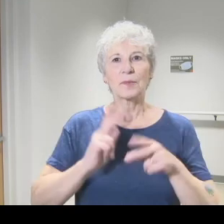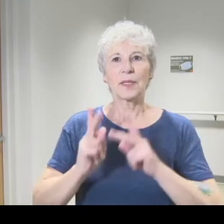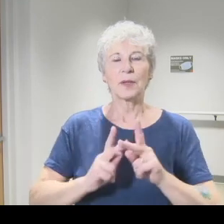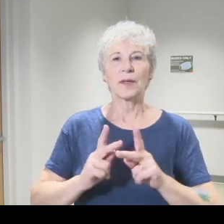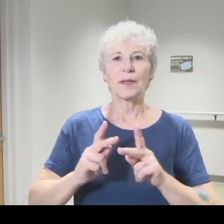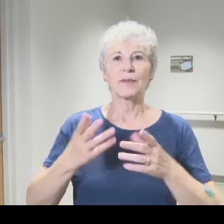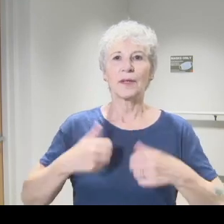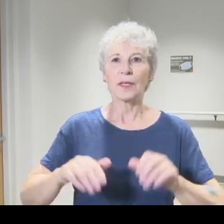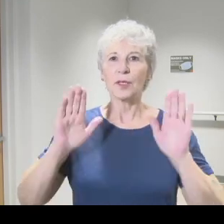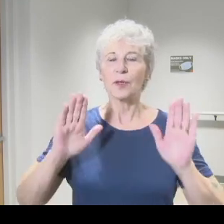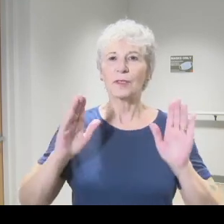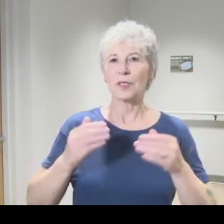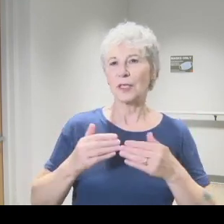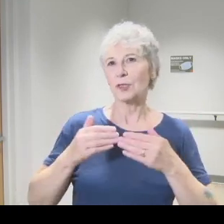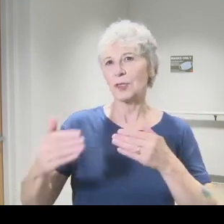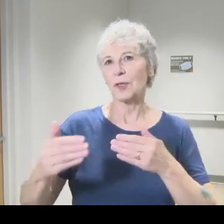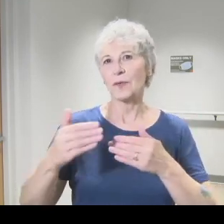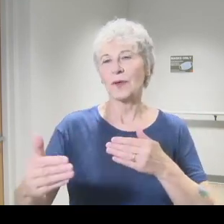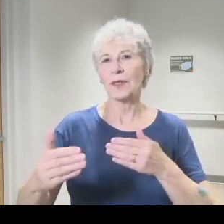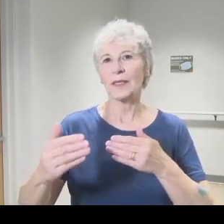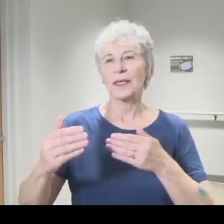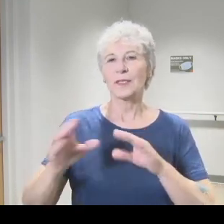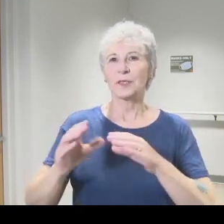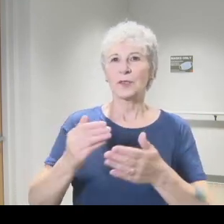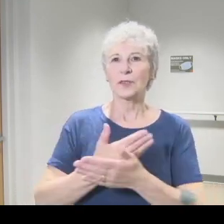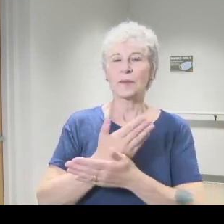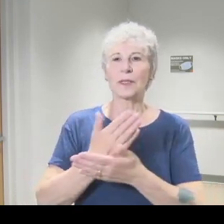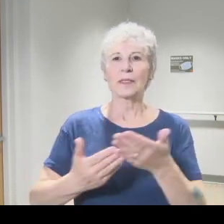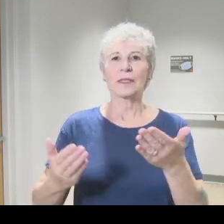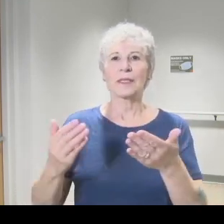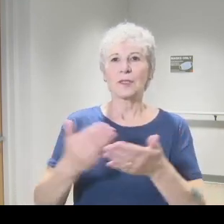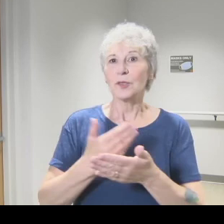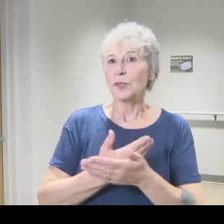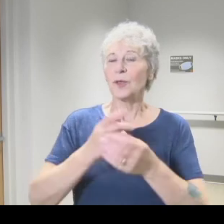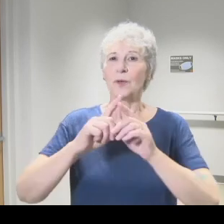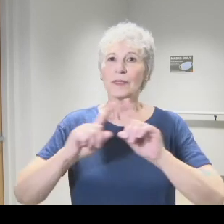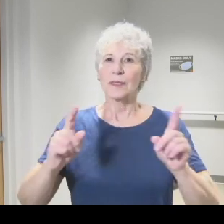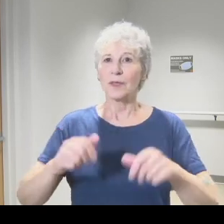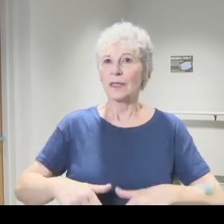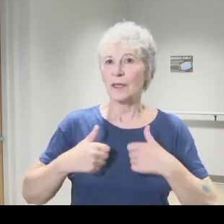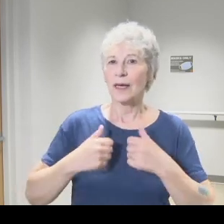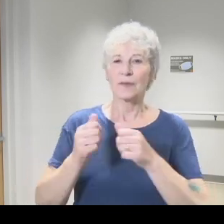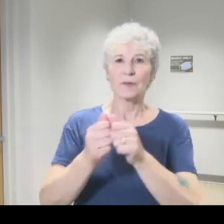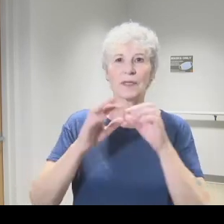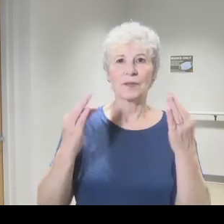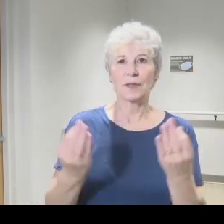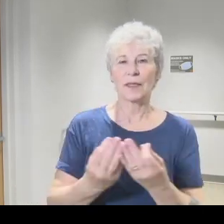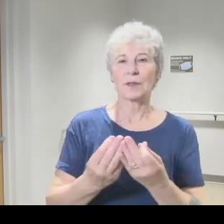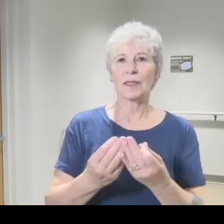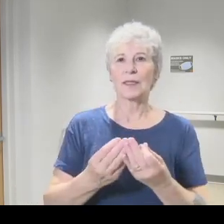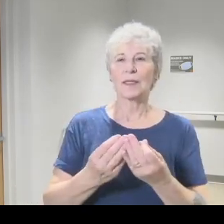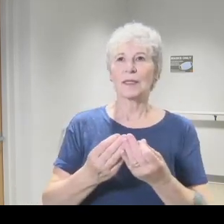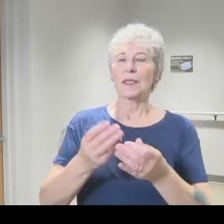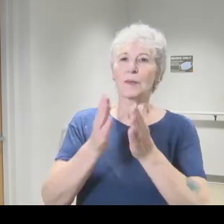to step forth and do something new and different in their life and with their family, Lord, and just pray your